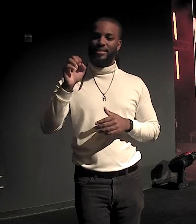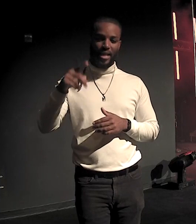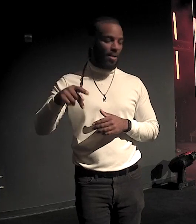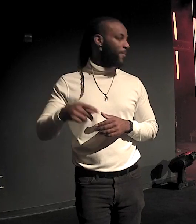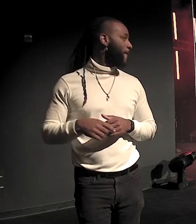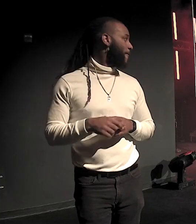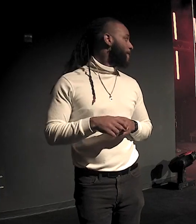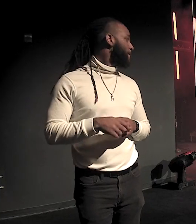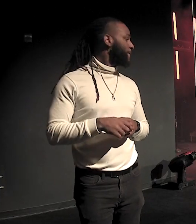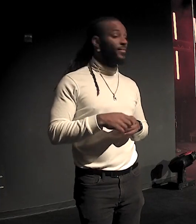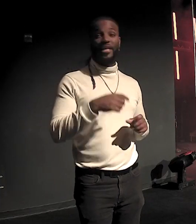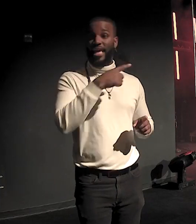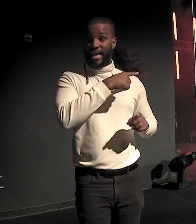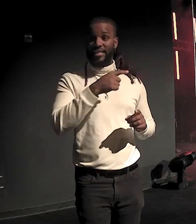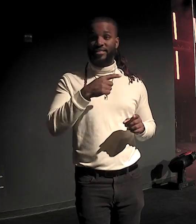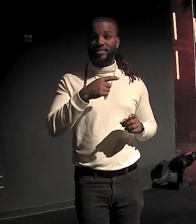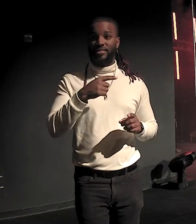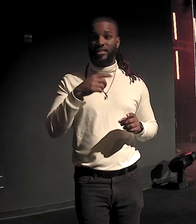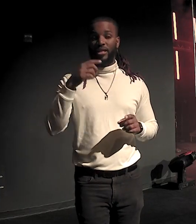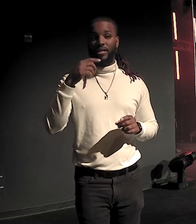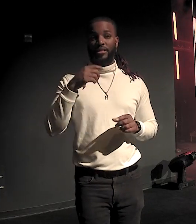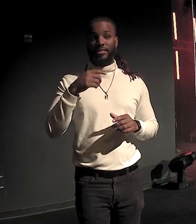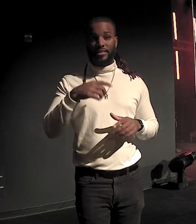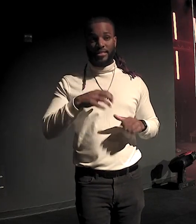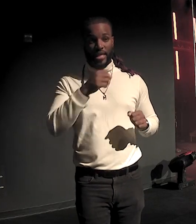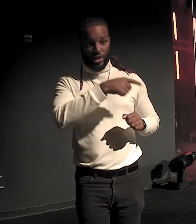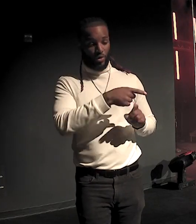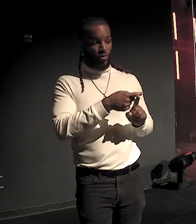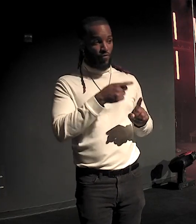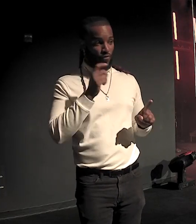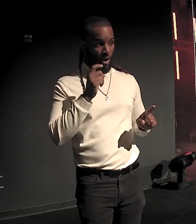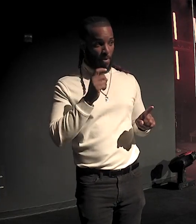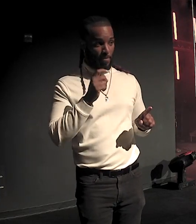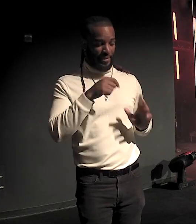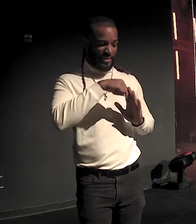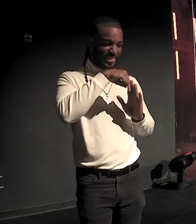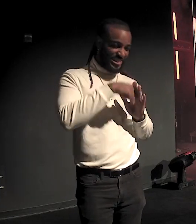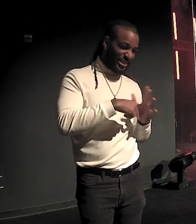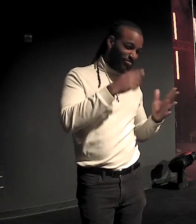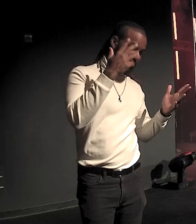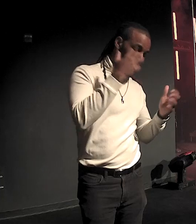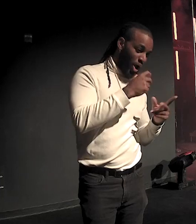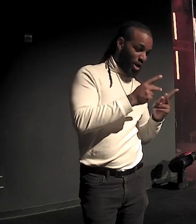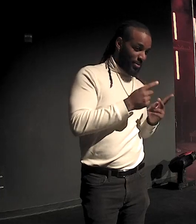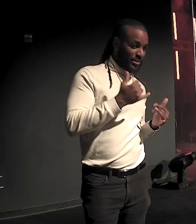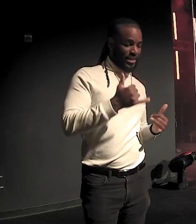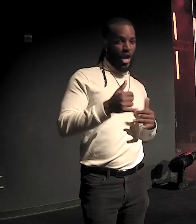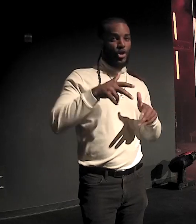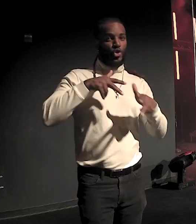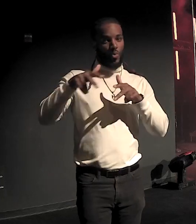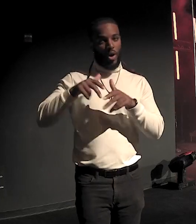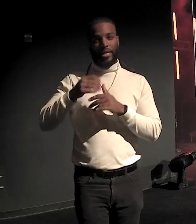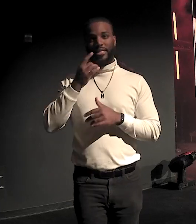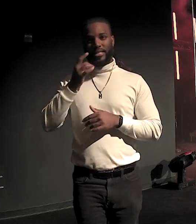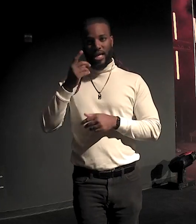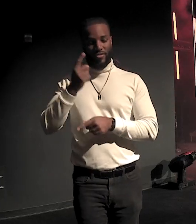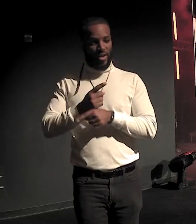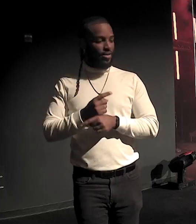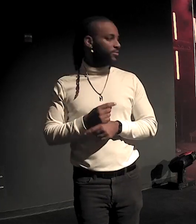That's the next step. And he's apparently taking you from the deep dark, and now you are walking in this light,